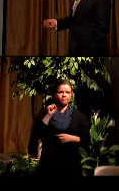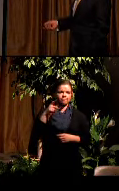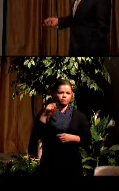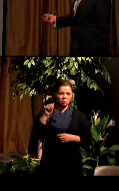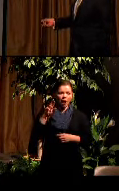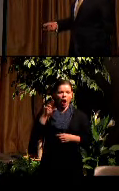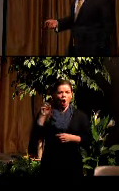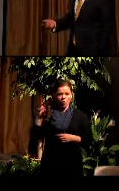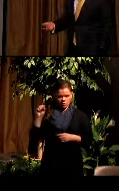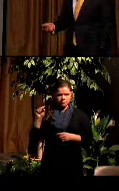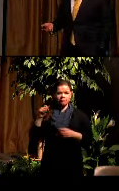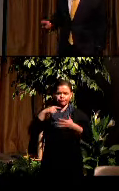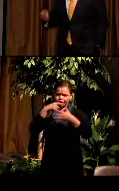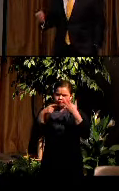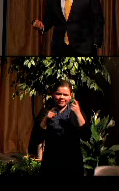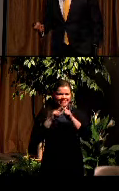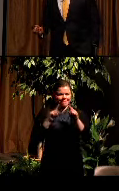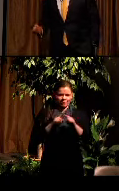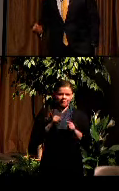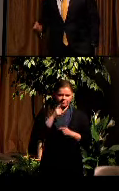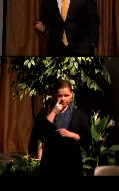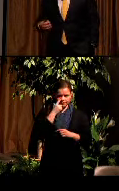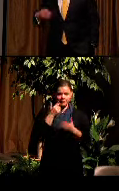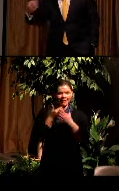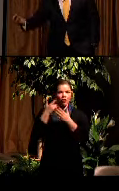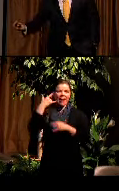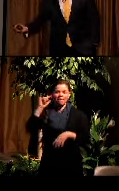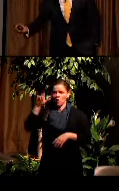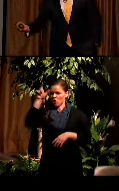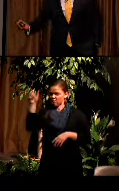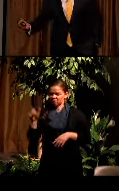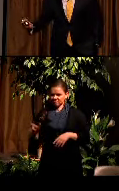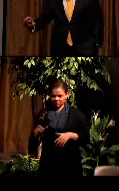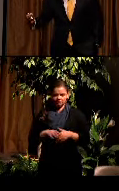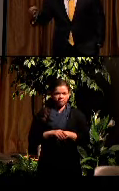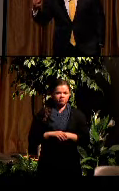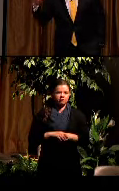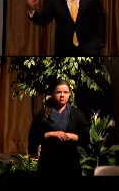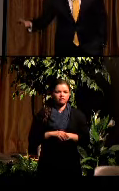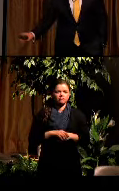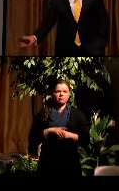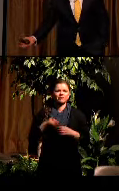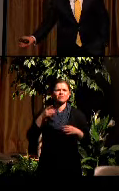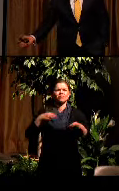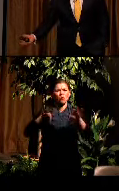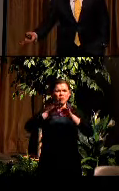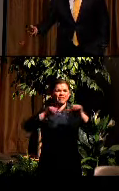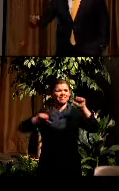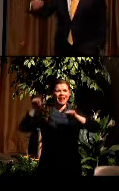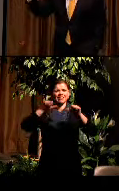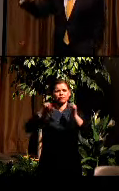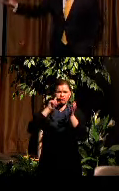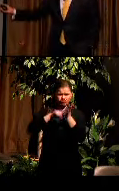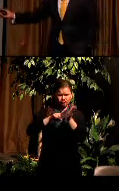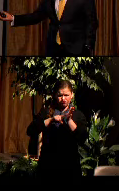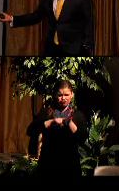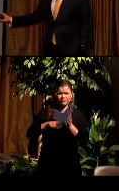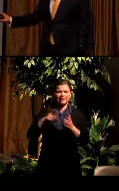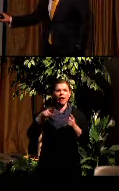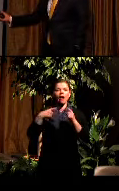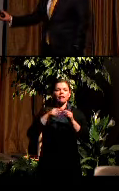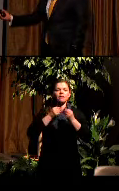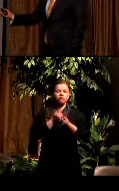And as I mentioned, we really work hard to take our science and get it out there. So it's either influencing a child or it's